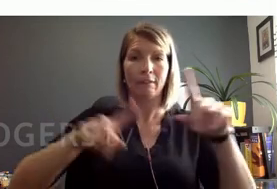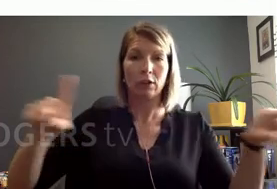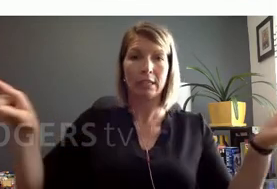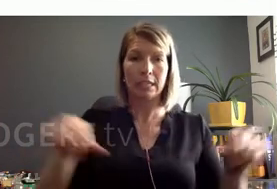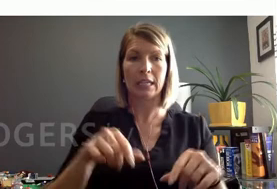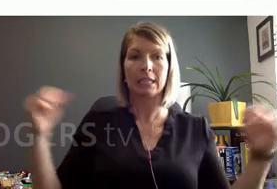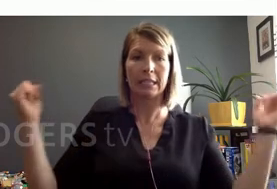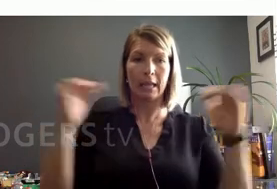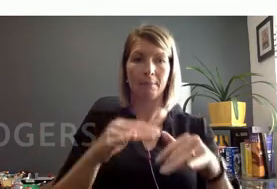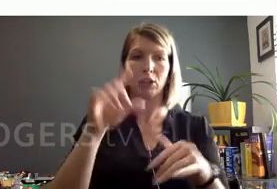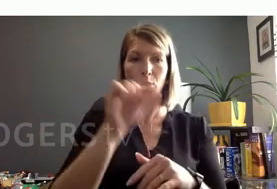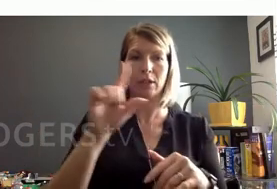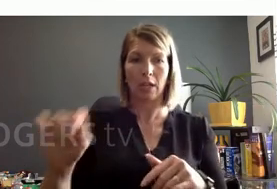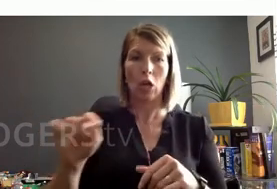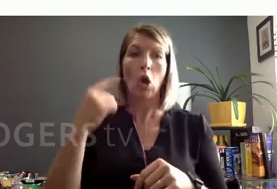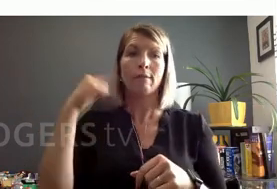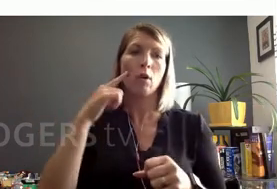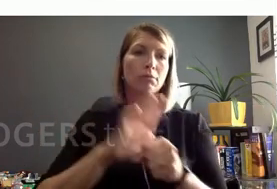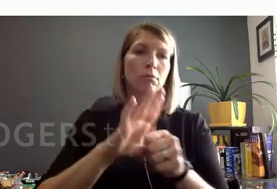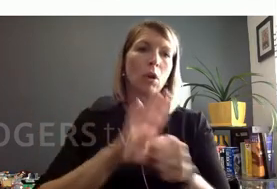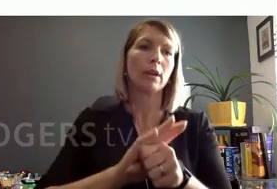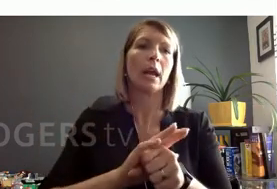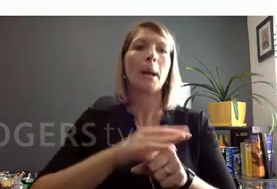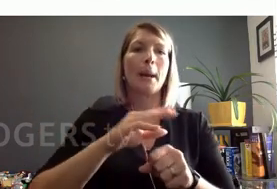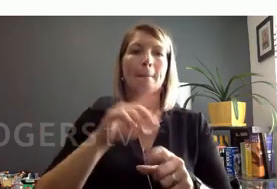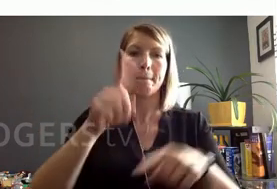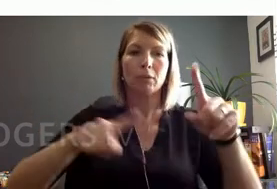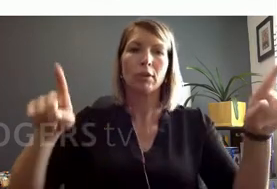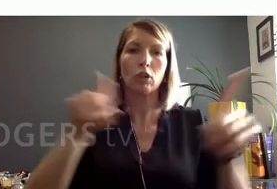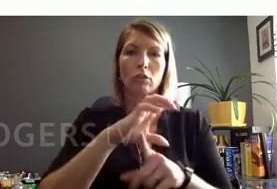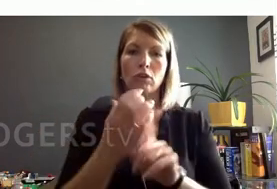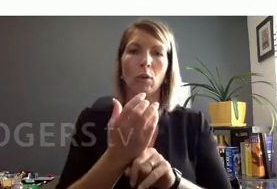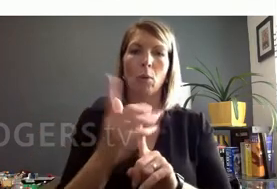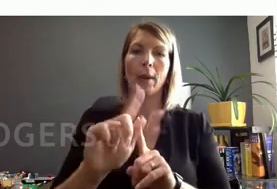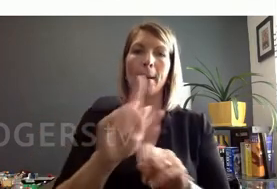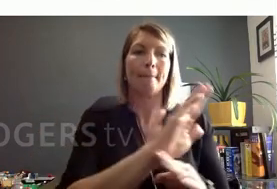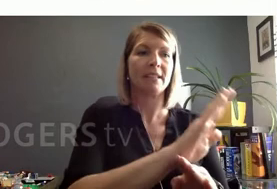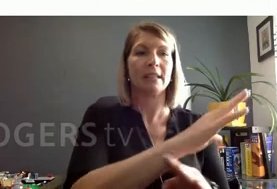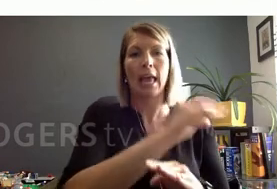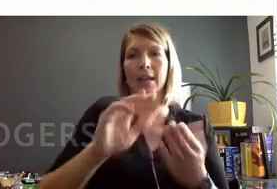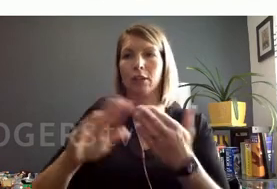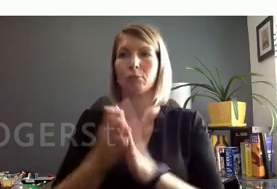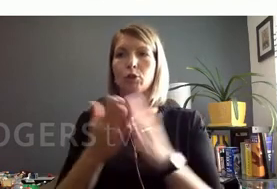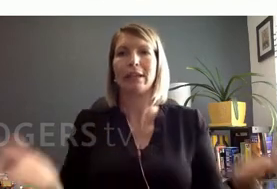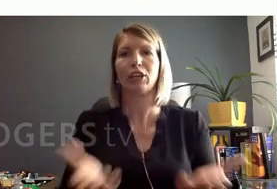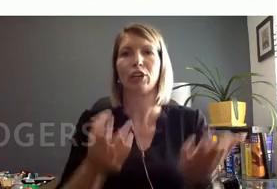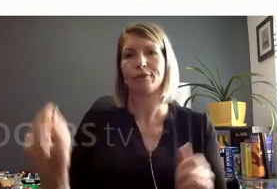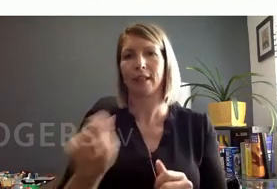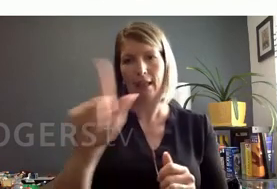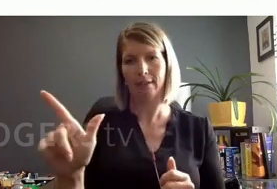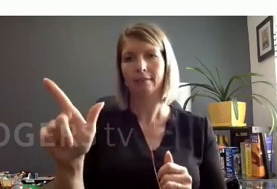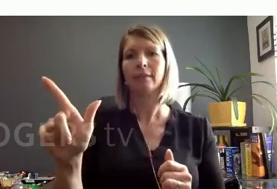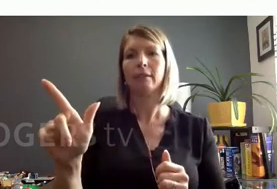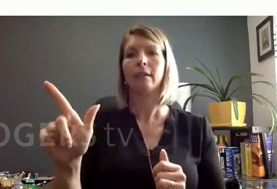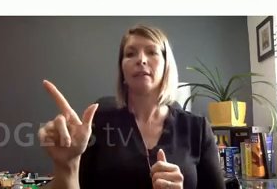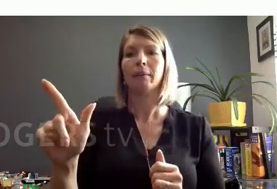promoting multiculturalism and anti-racism in businesses and communities in Newfoundland and Labrador. I'd like to begin by recognizing